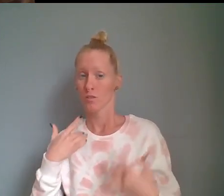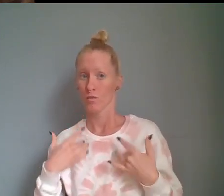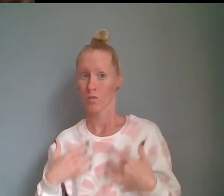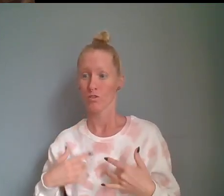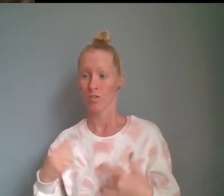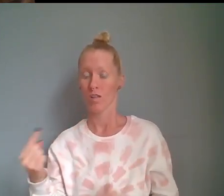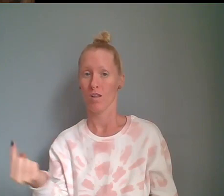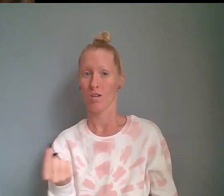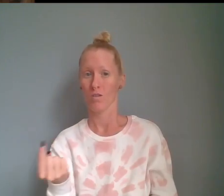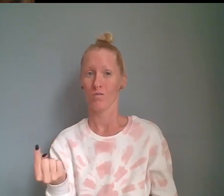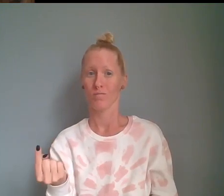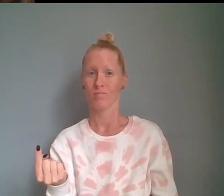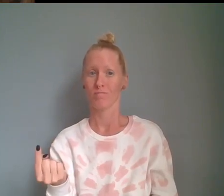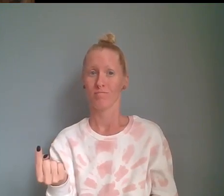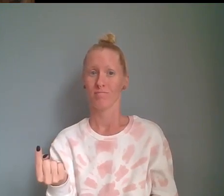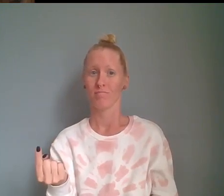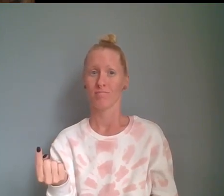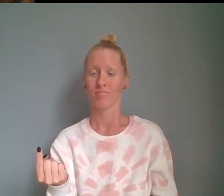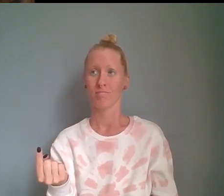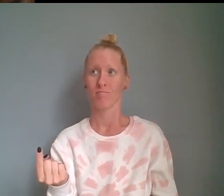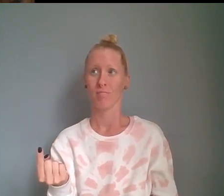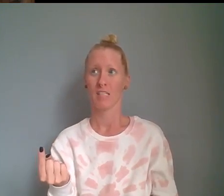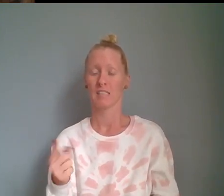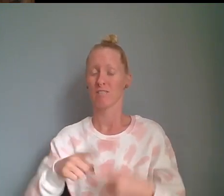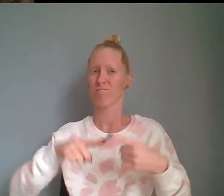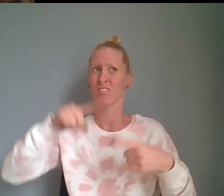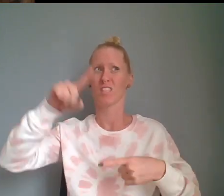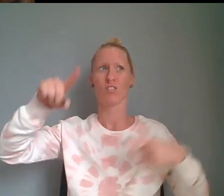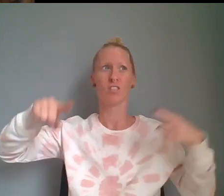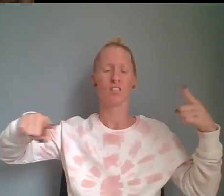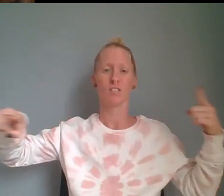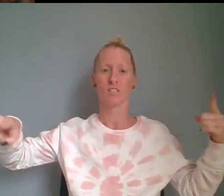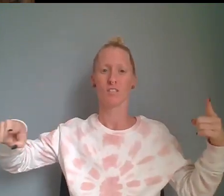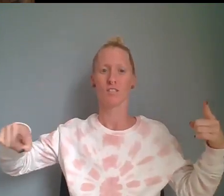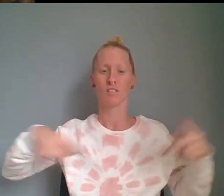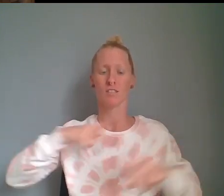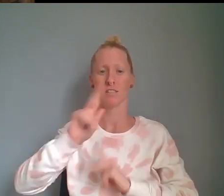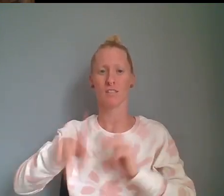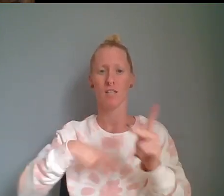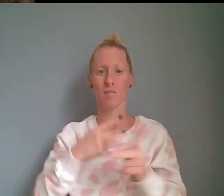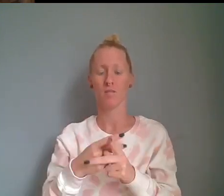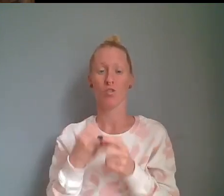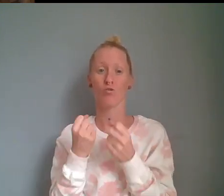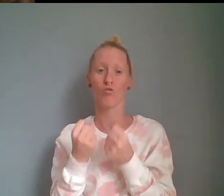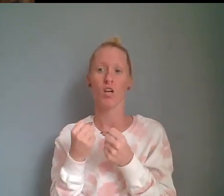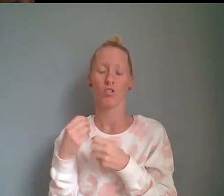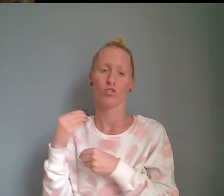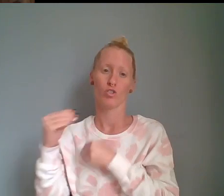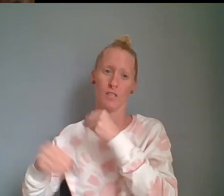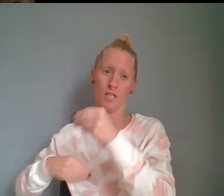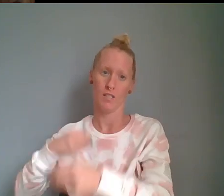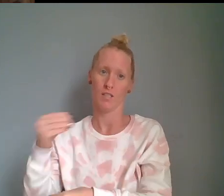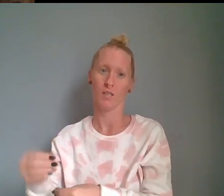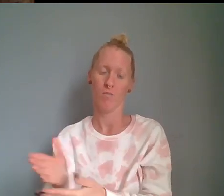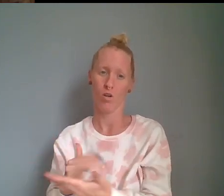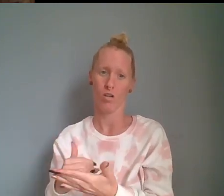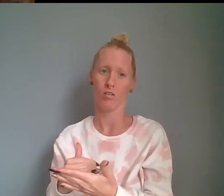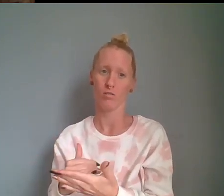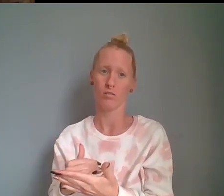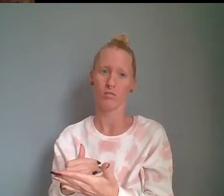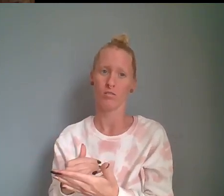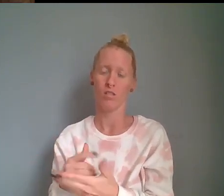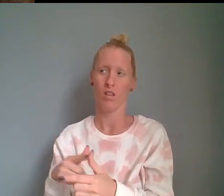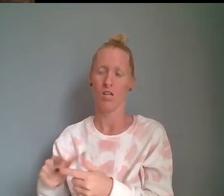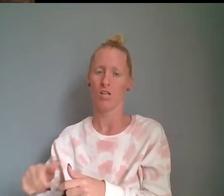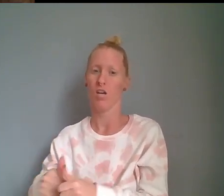are probably versions of the disorder that have a stronger genetic component to it than others. And in